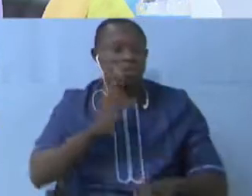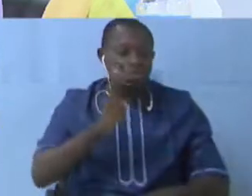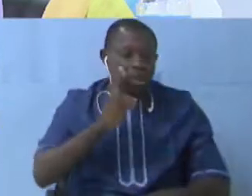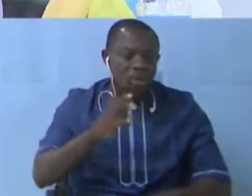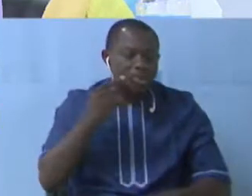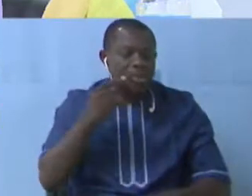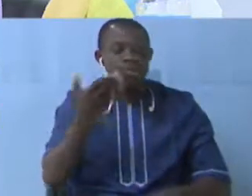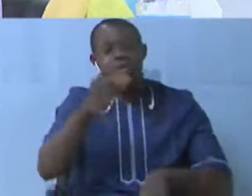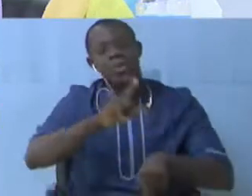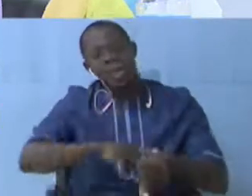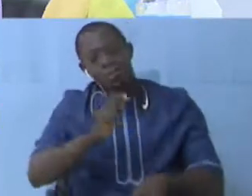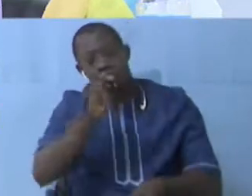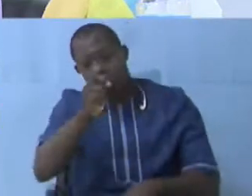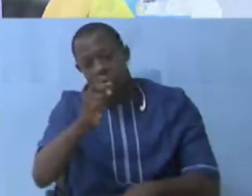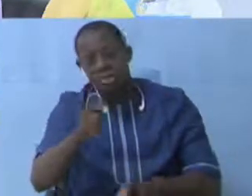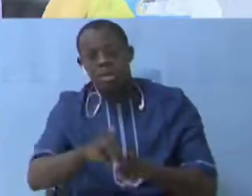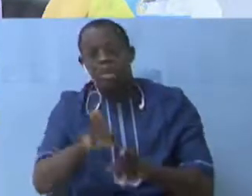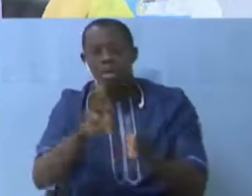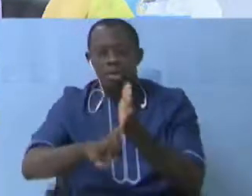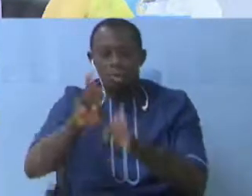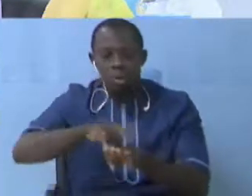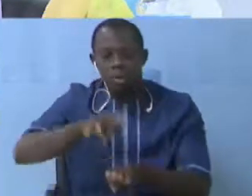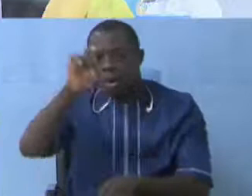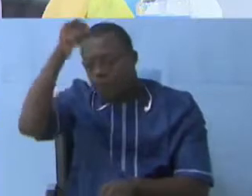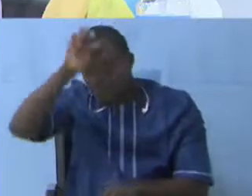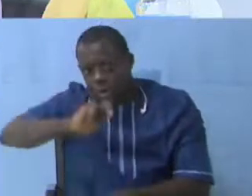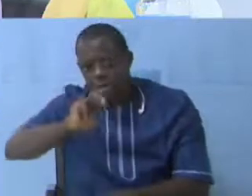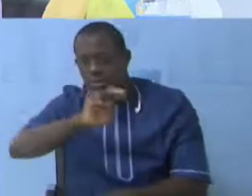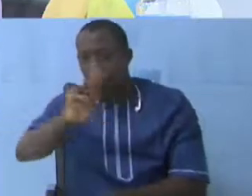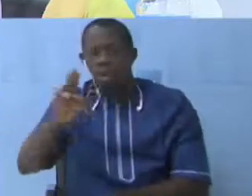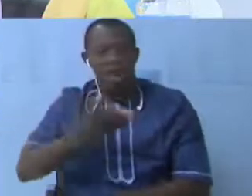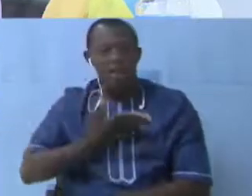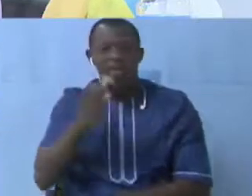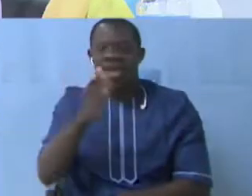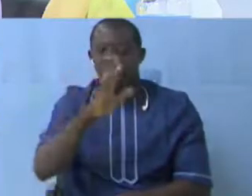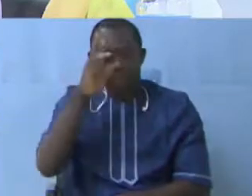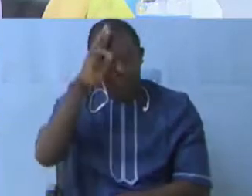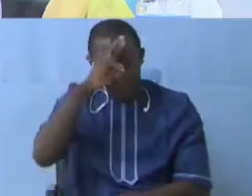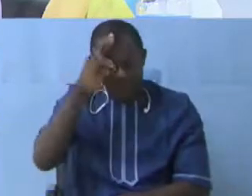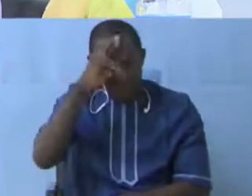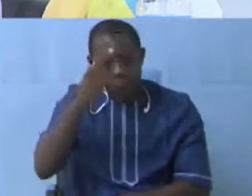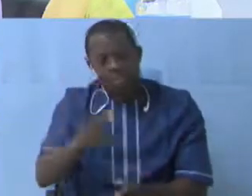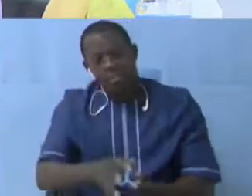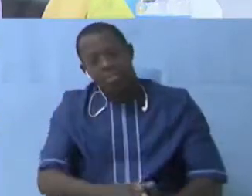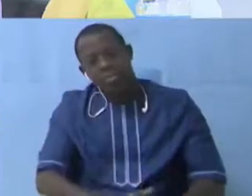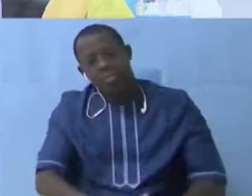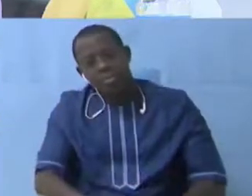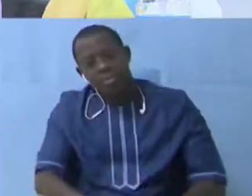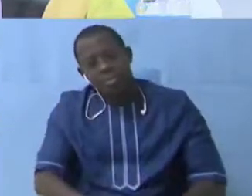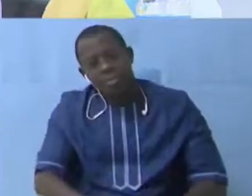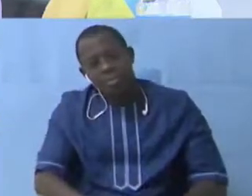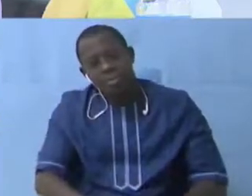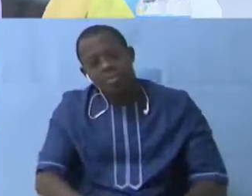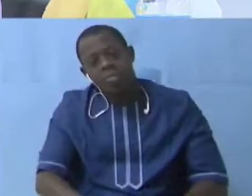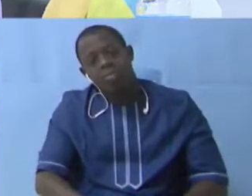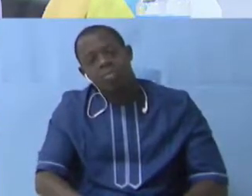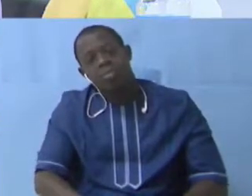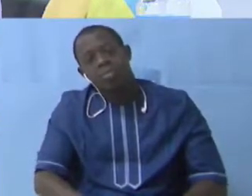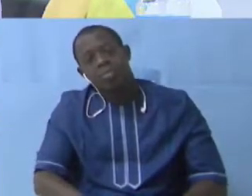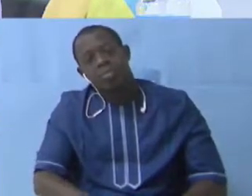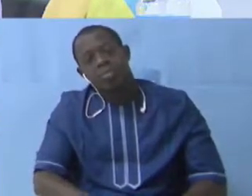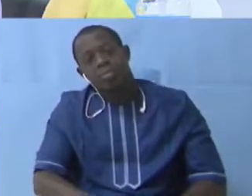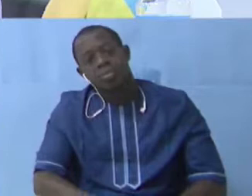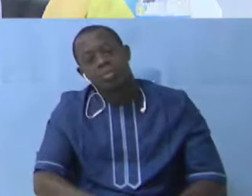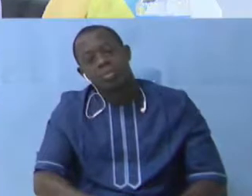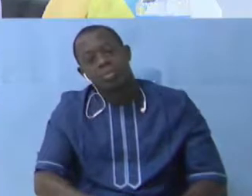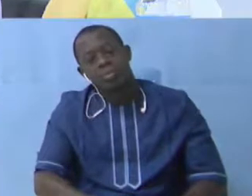report to police without any reason. am na ji tamit nag naam am na ñu tëju waaye am na taskati